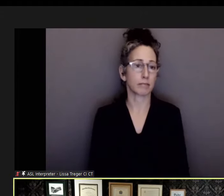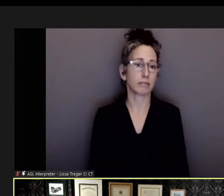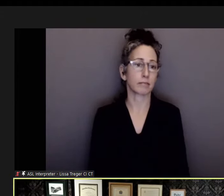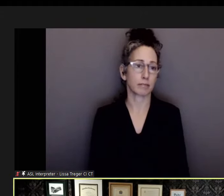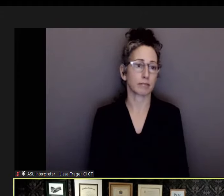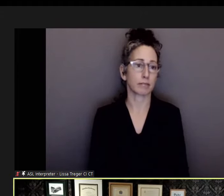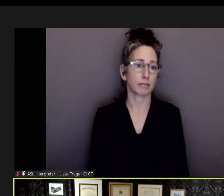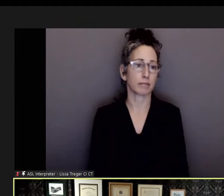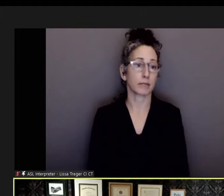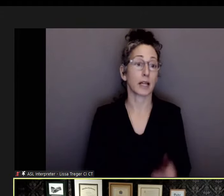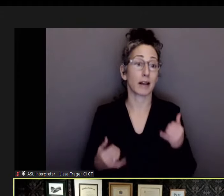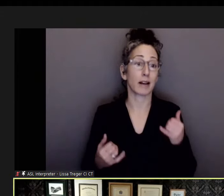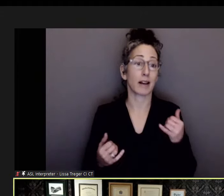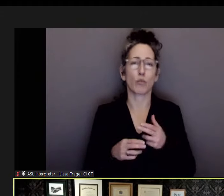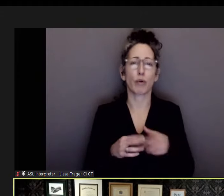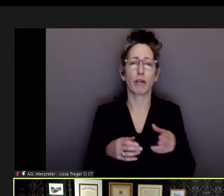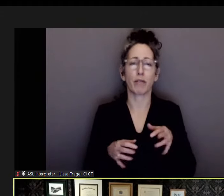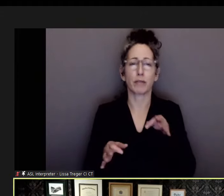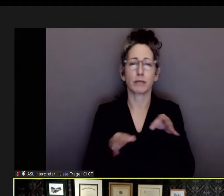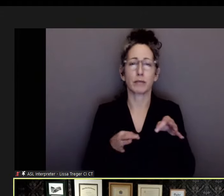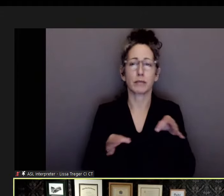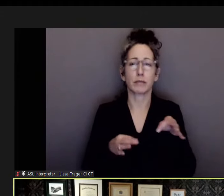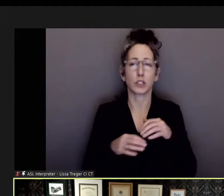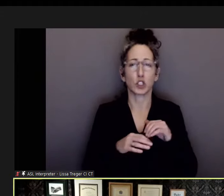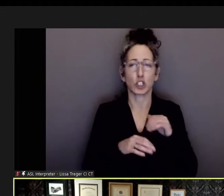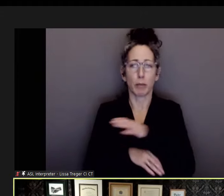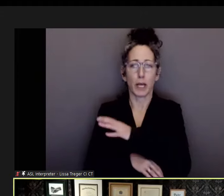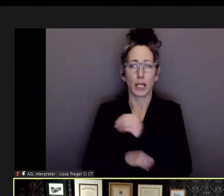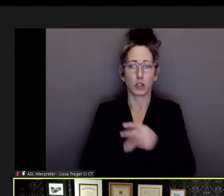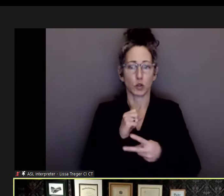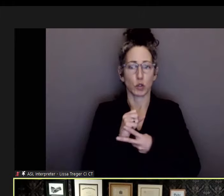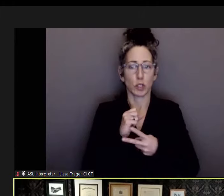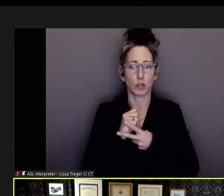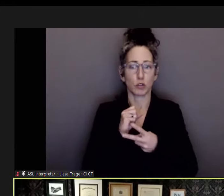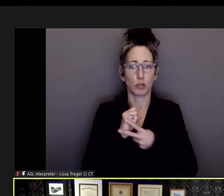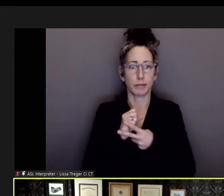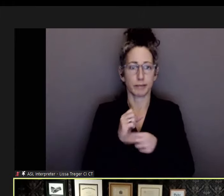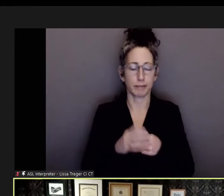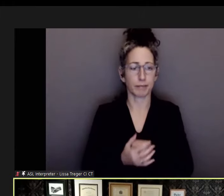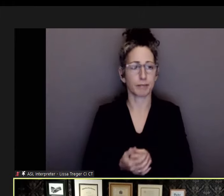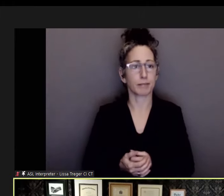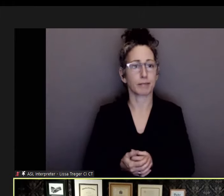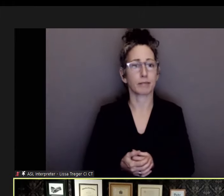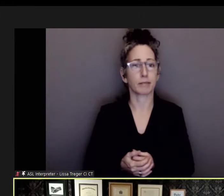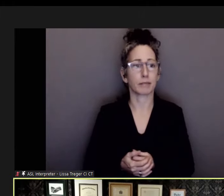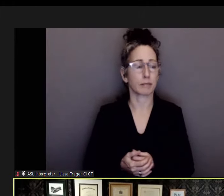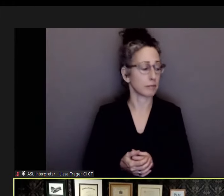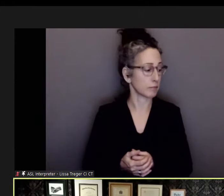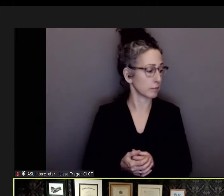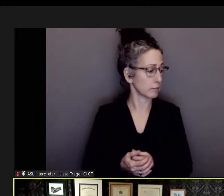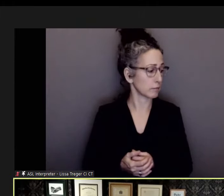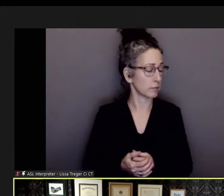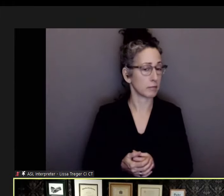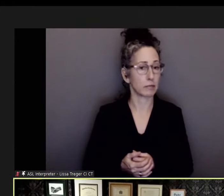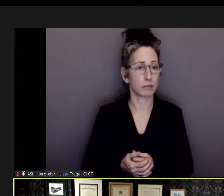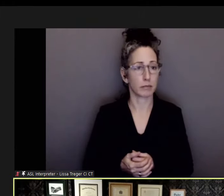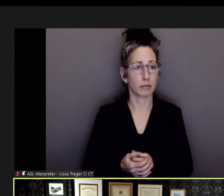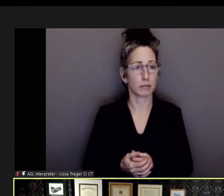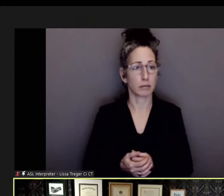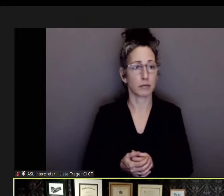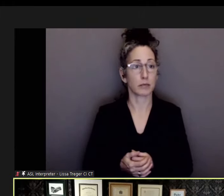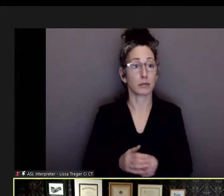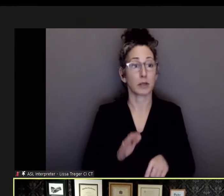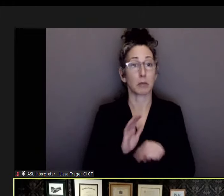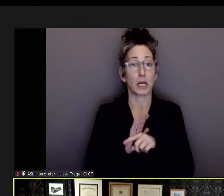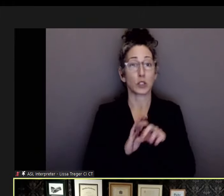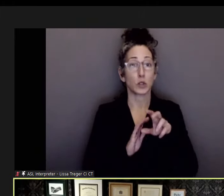I want to talk about just briefly about the vaccine shipping, storage, administration. The vaccine is shipped at minus 20 degrees C. That's